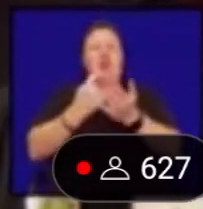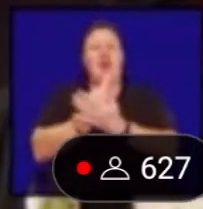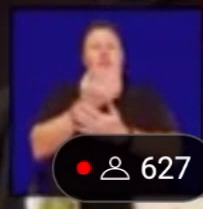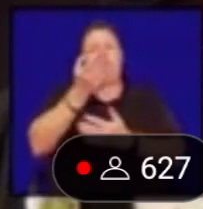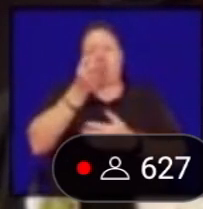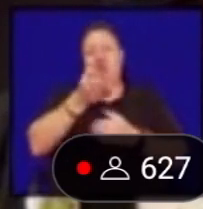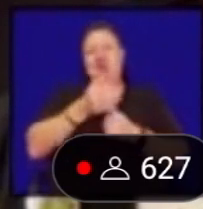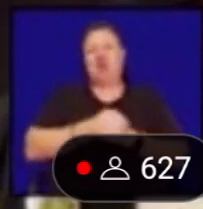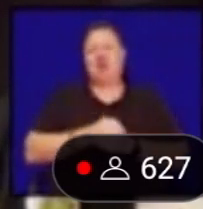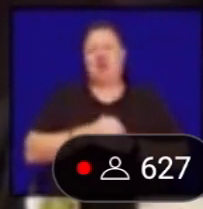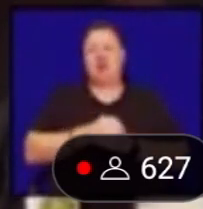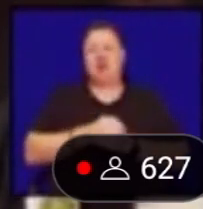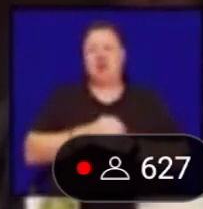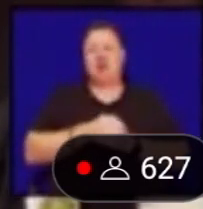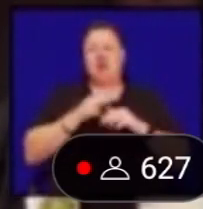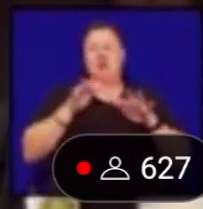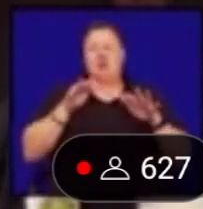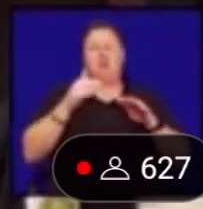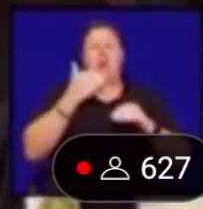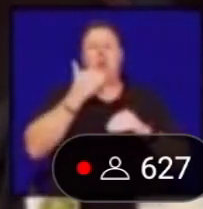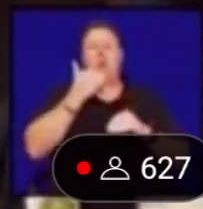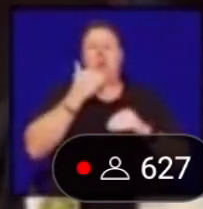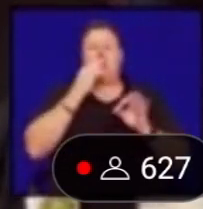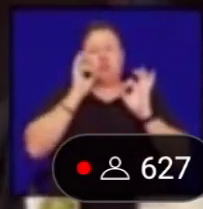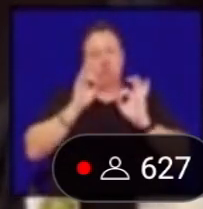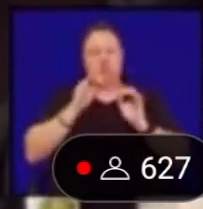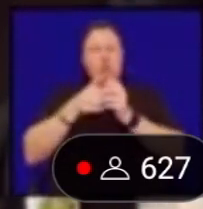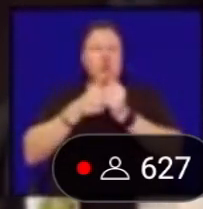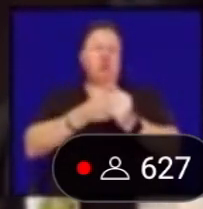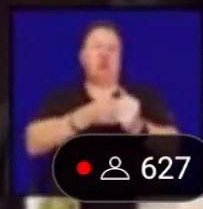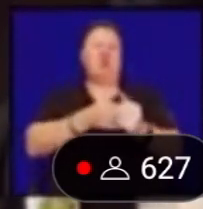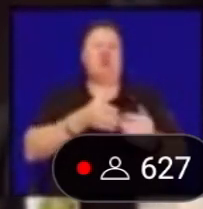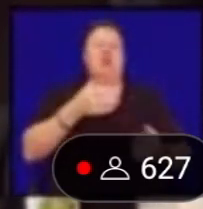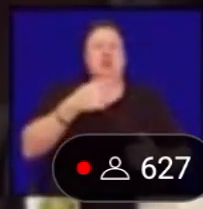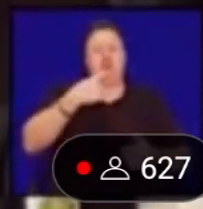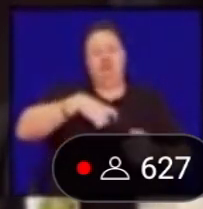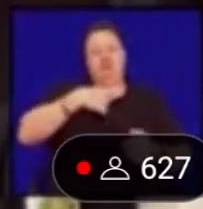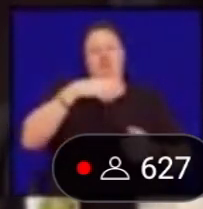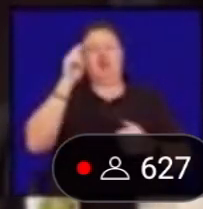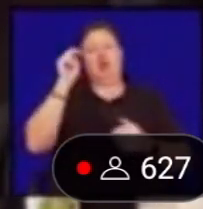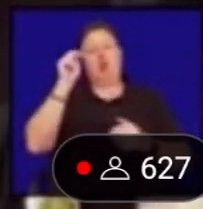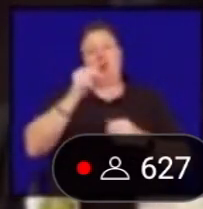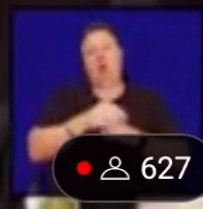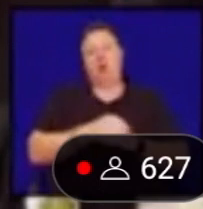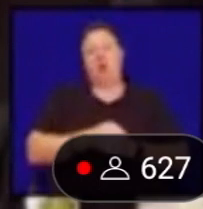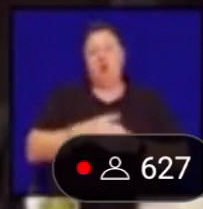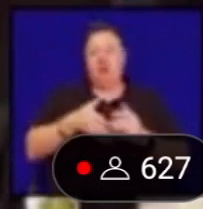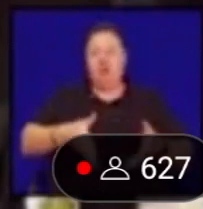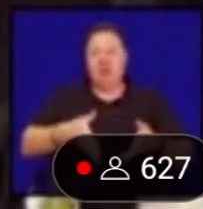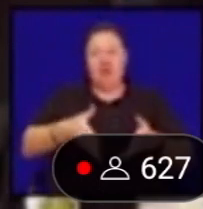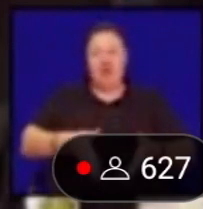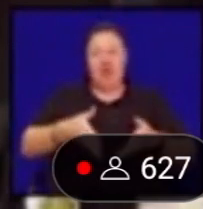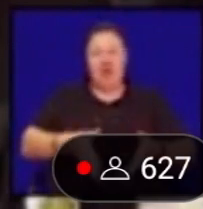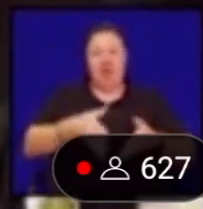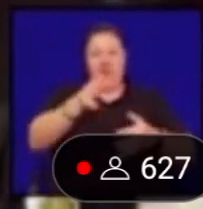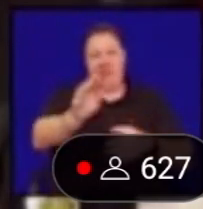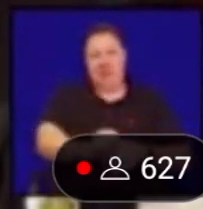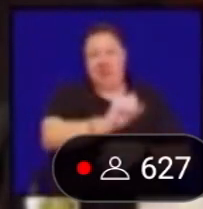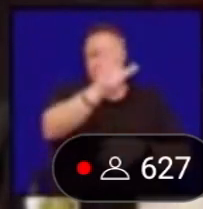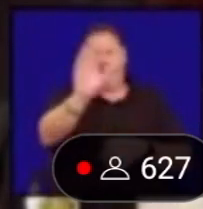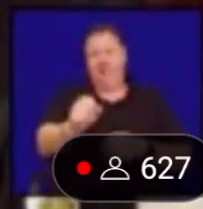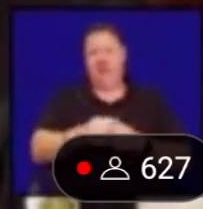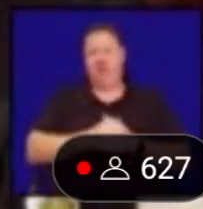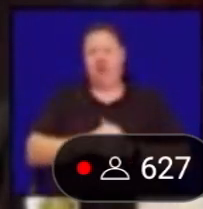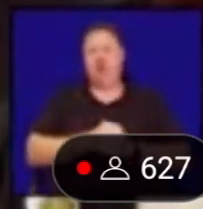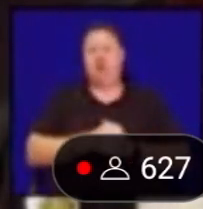befalling the people he was supposed to lead. Today, here in the Republic of South Africa, we